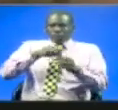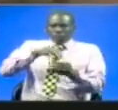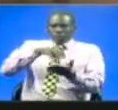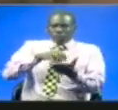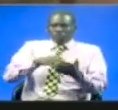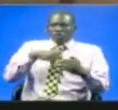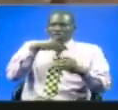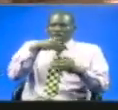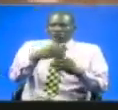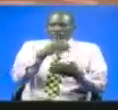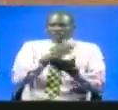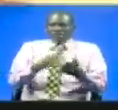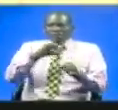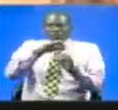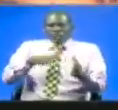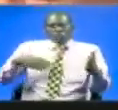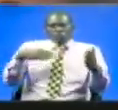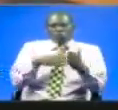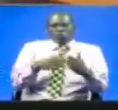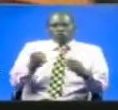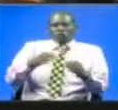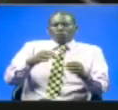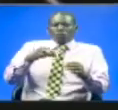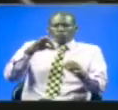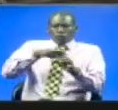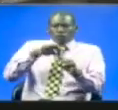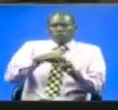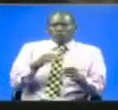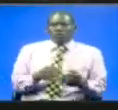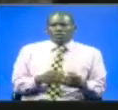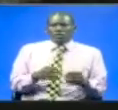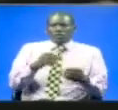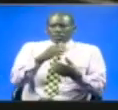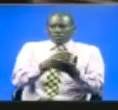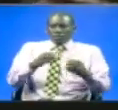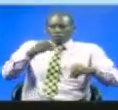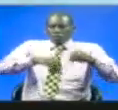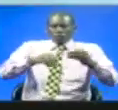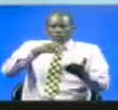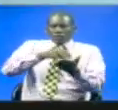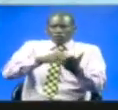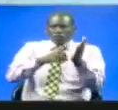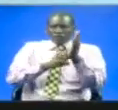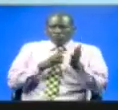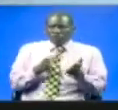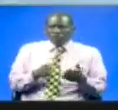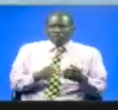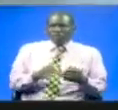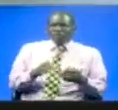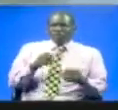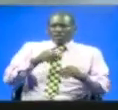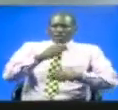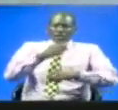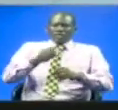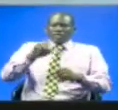barred from participating in the exercise turned unruly. In some of the polling stations, like here at Bukiri Primary School in